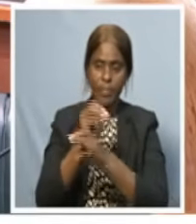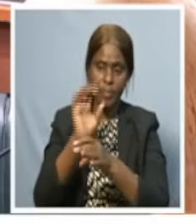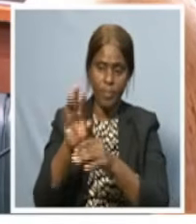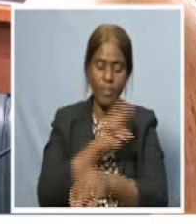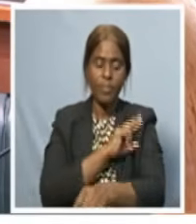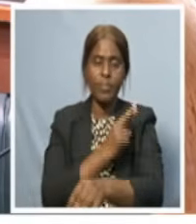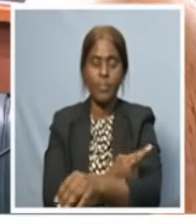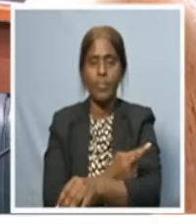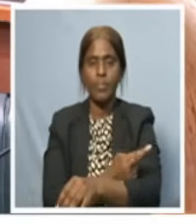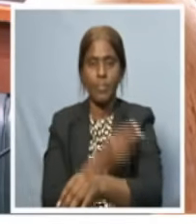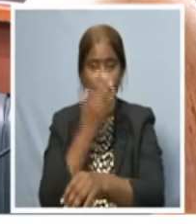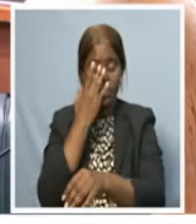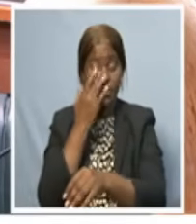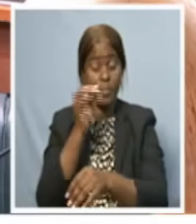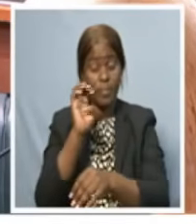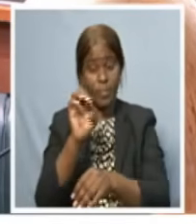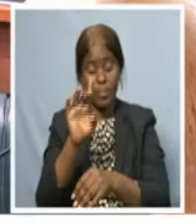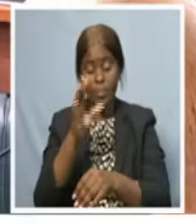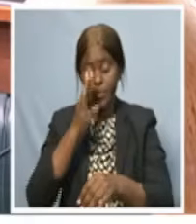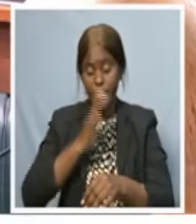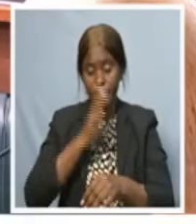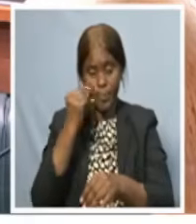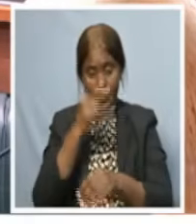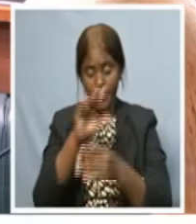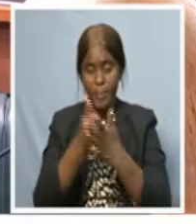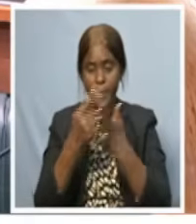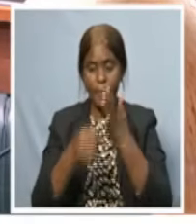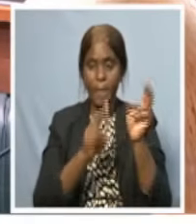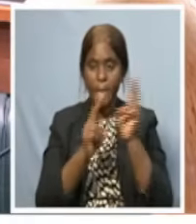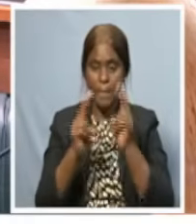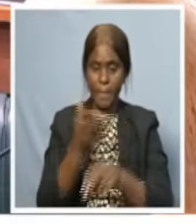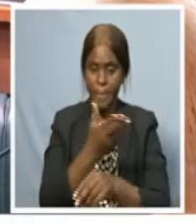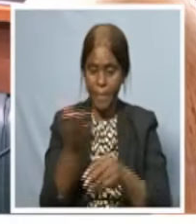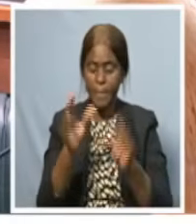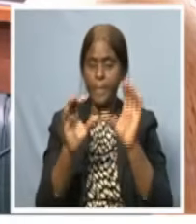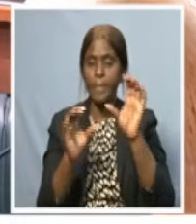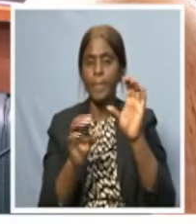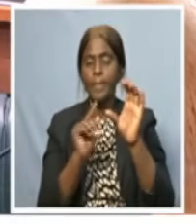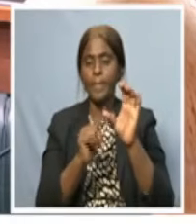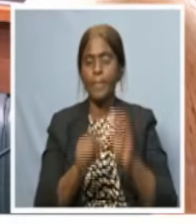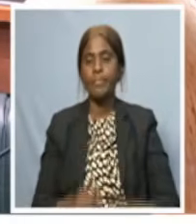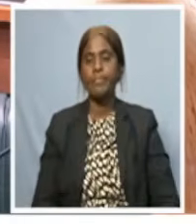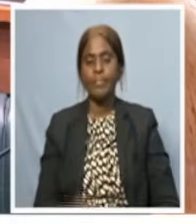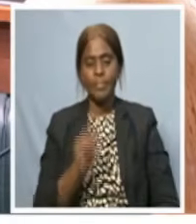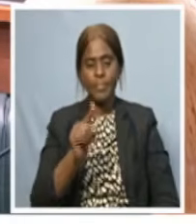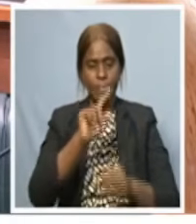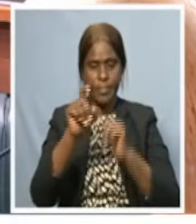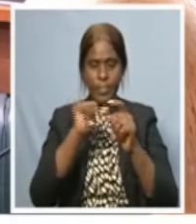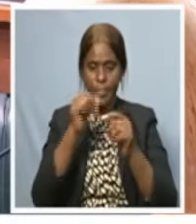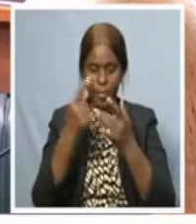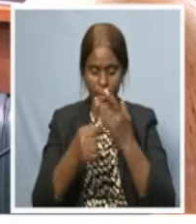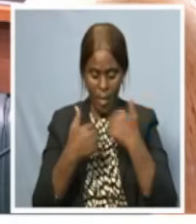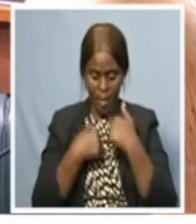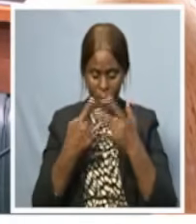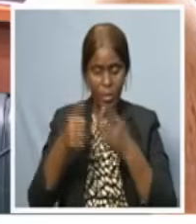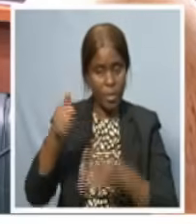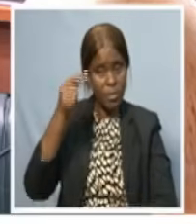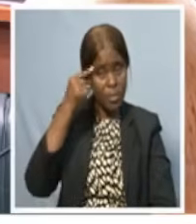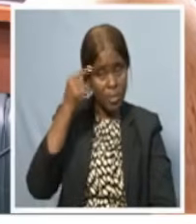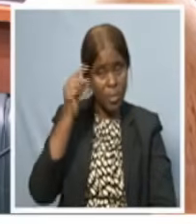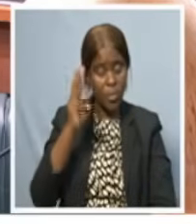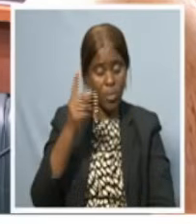availability of resources. A, Madam Speaker, in view of the response provided but C, this question does not arise as the